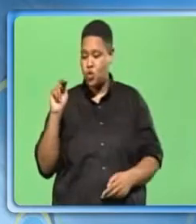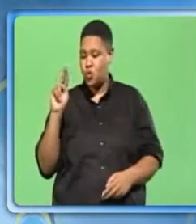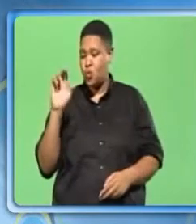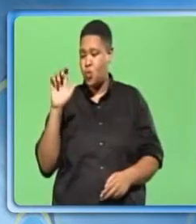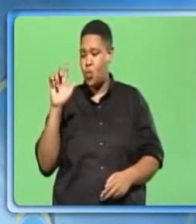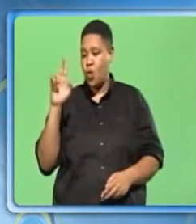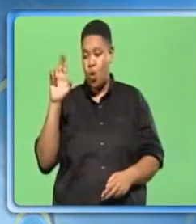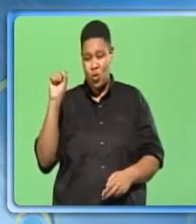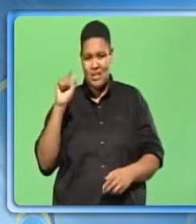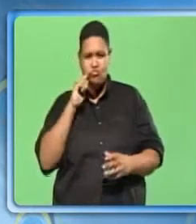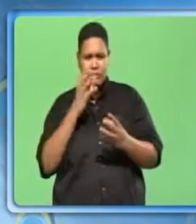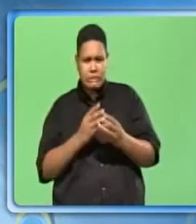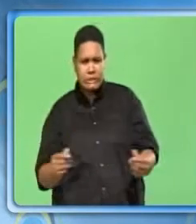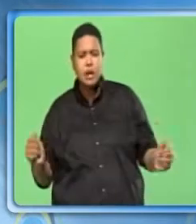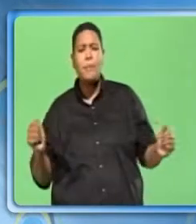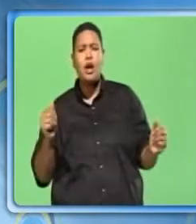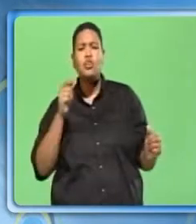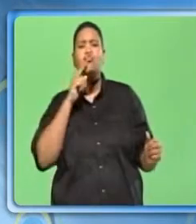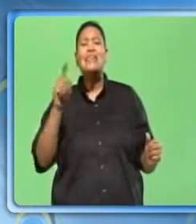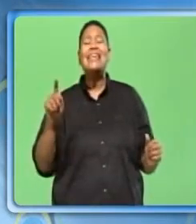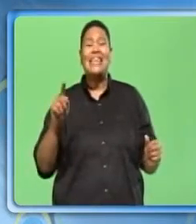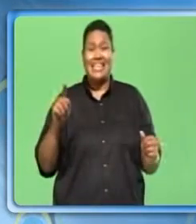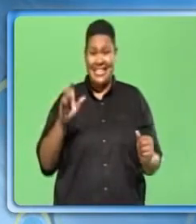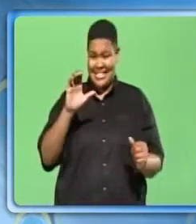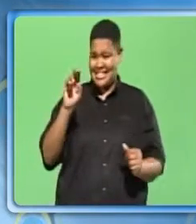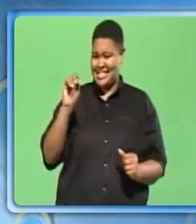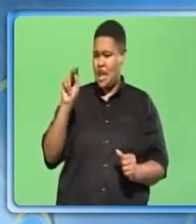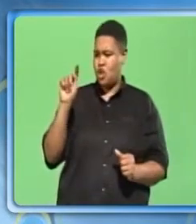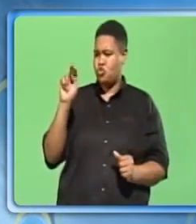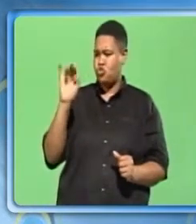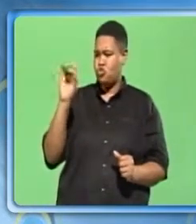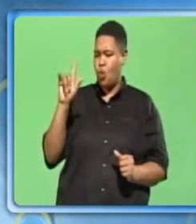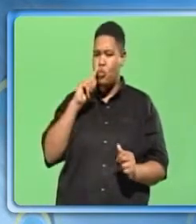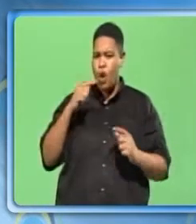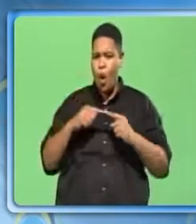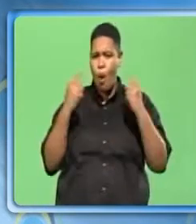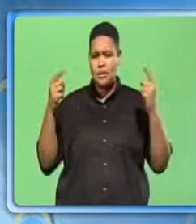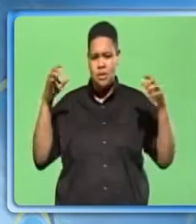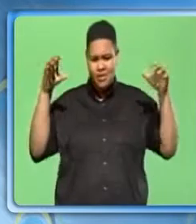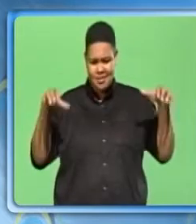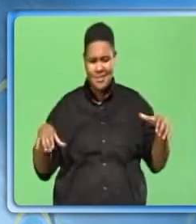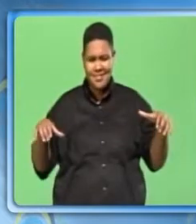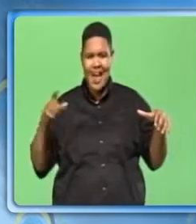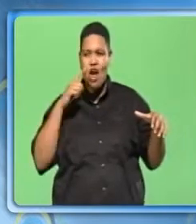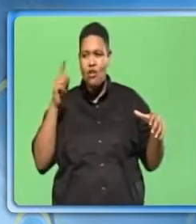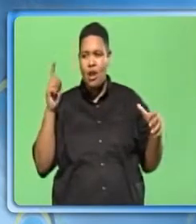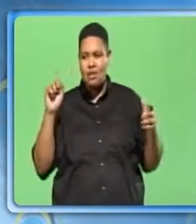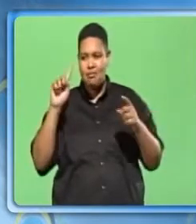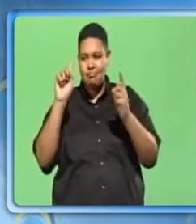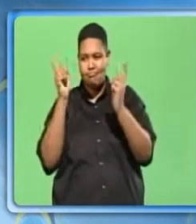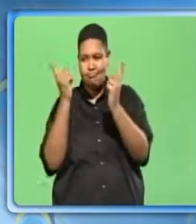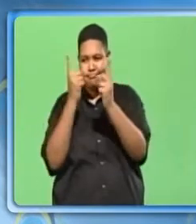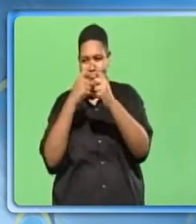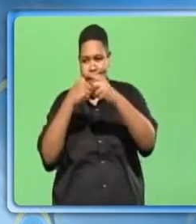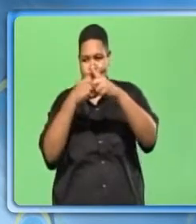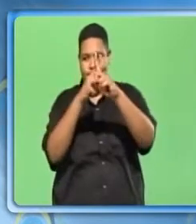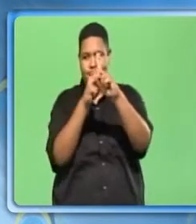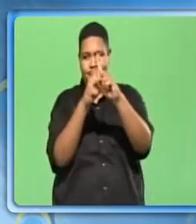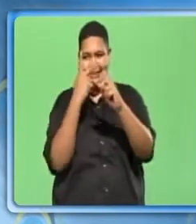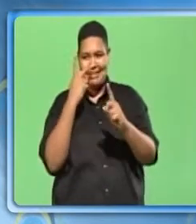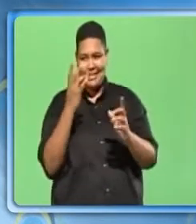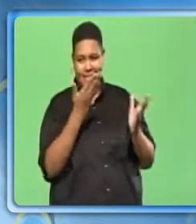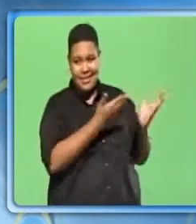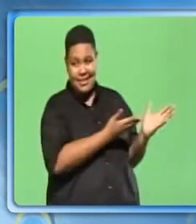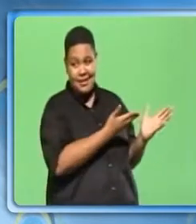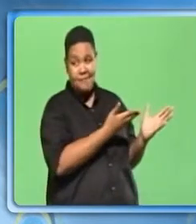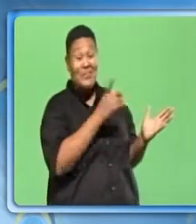Centrioles, if present, arrange themselves at opposite sides of the nucleus and a spindle forms. Homologous